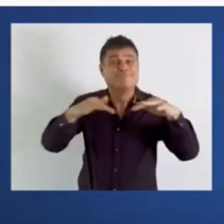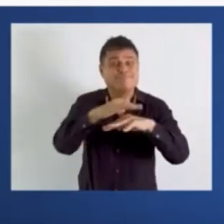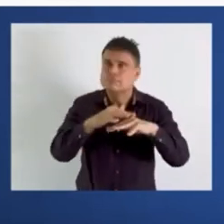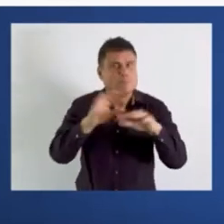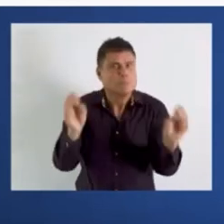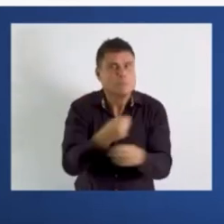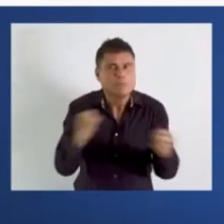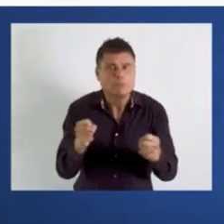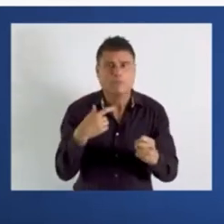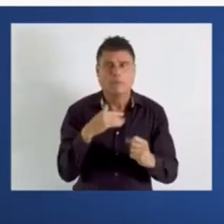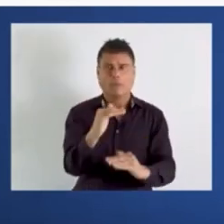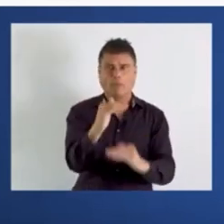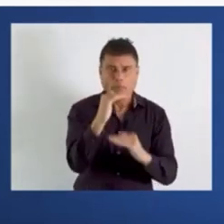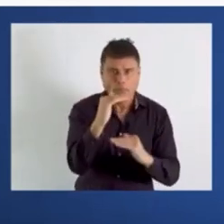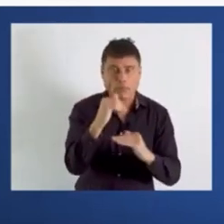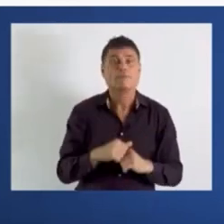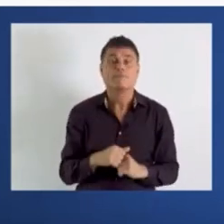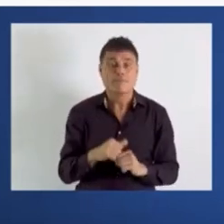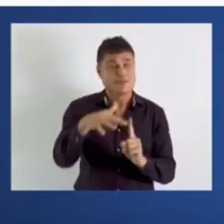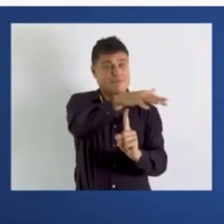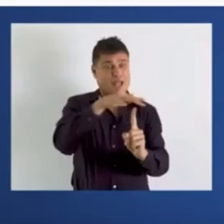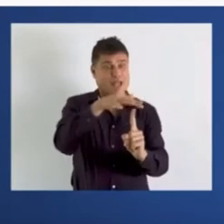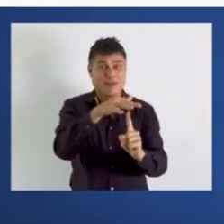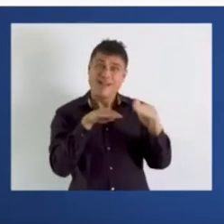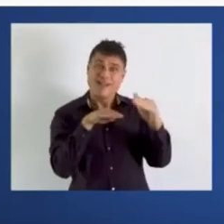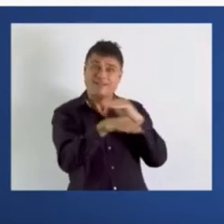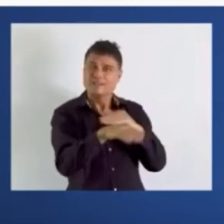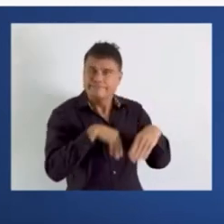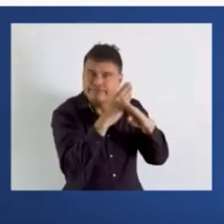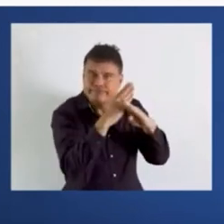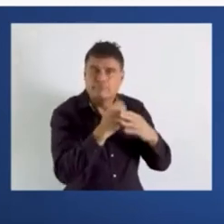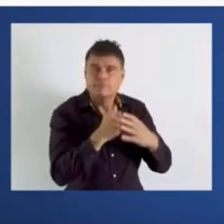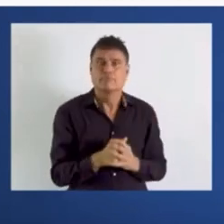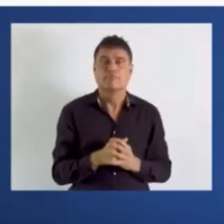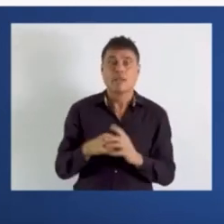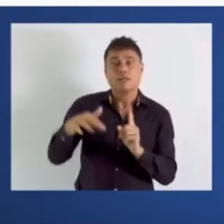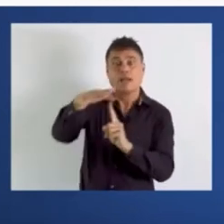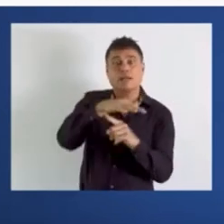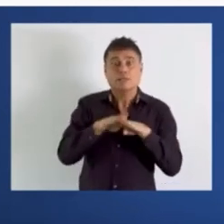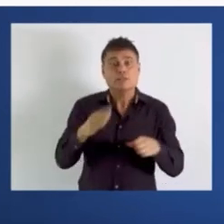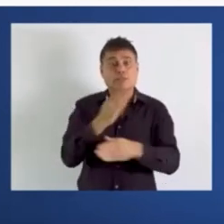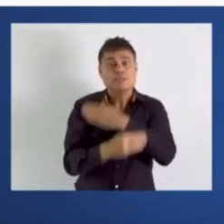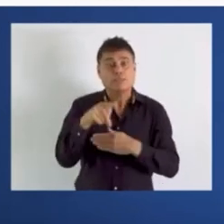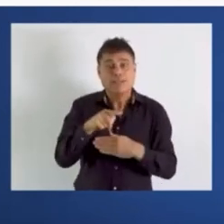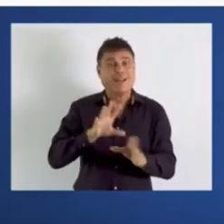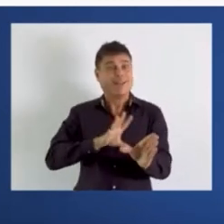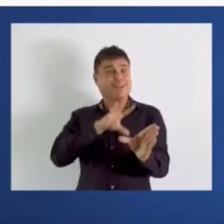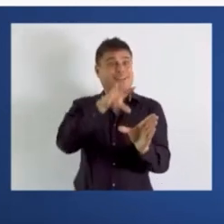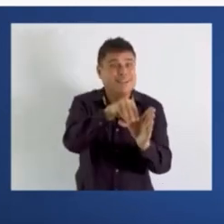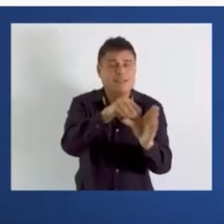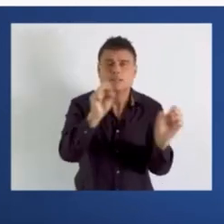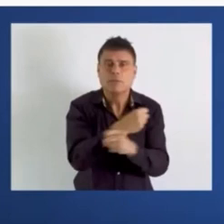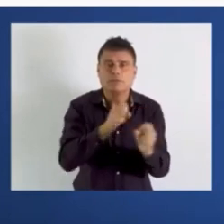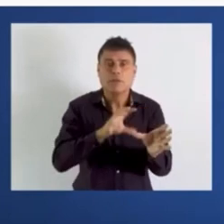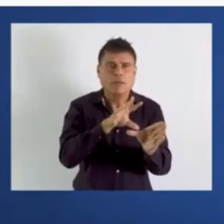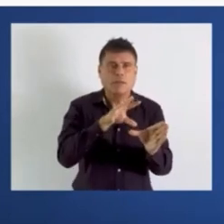children in society in unaccommodating environments. These are societies where children with disabilities are unable